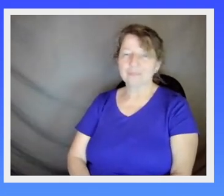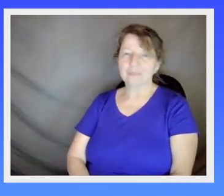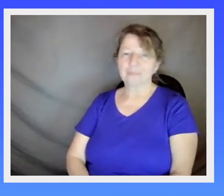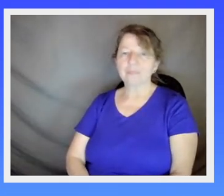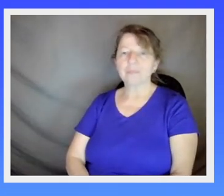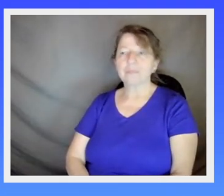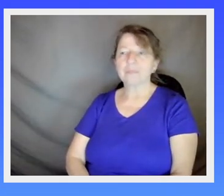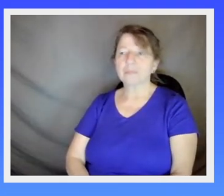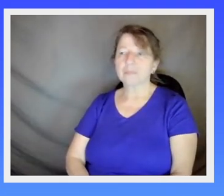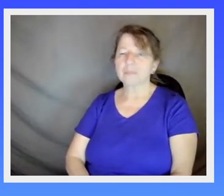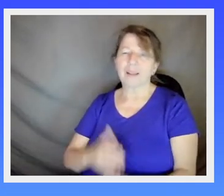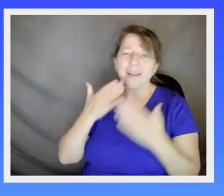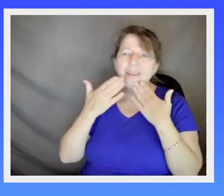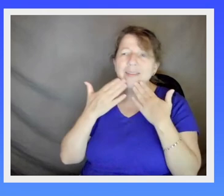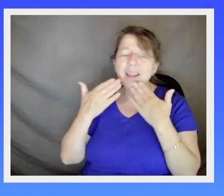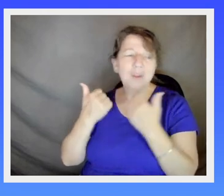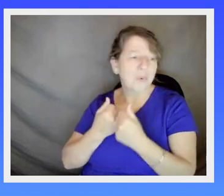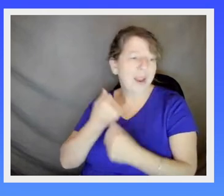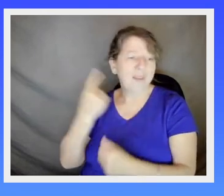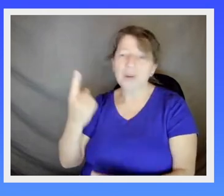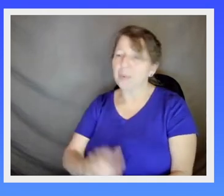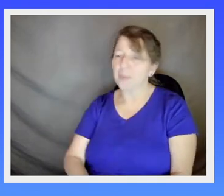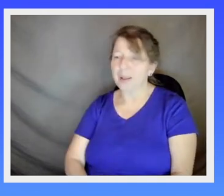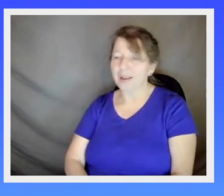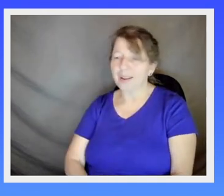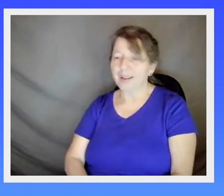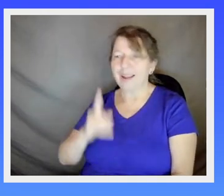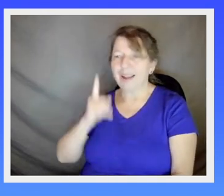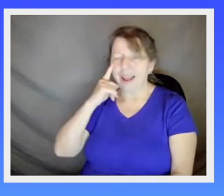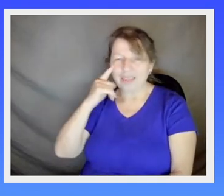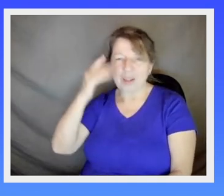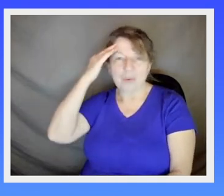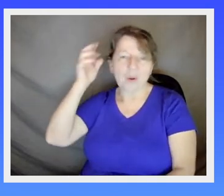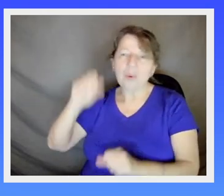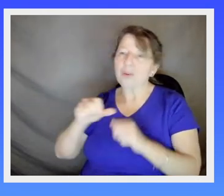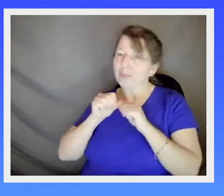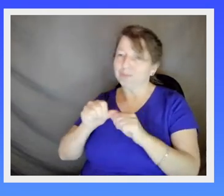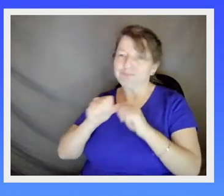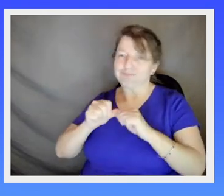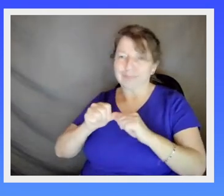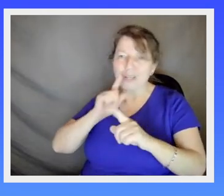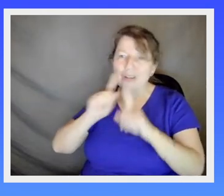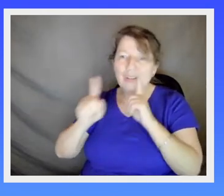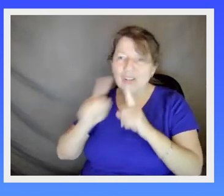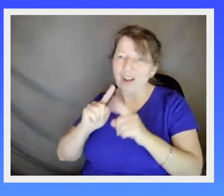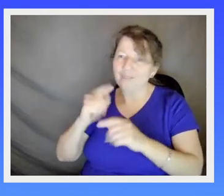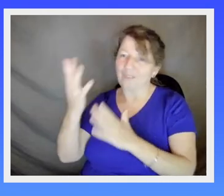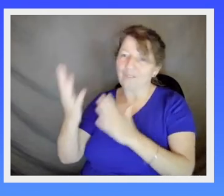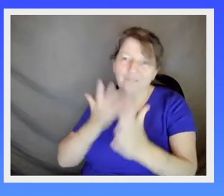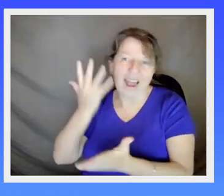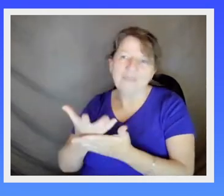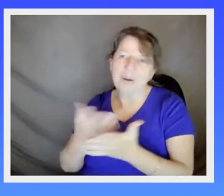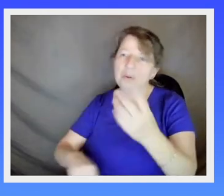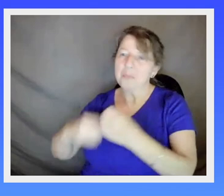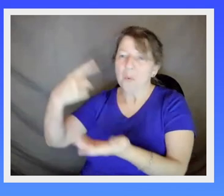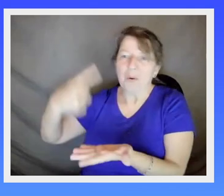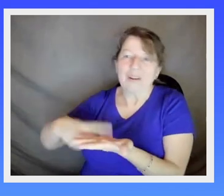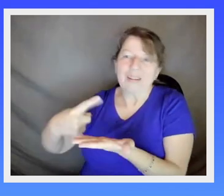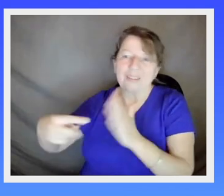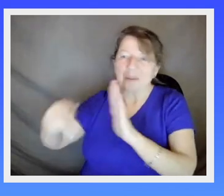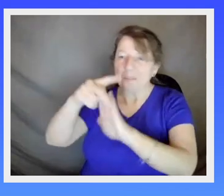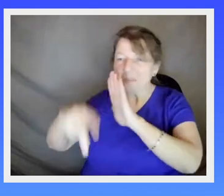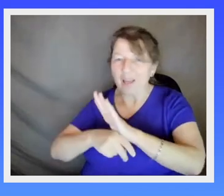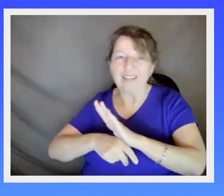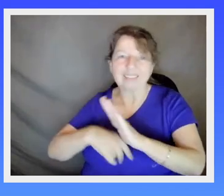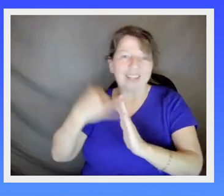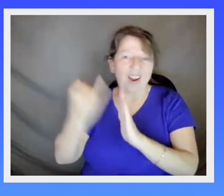Thank you, everyone. I think it's sort of known that we could have been here for another, 5 hours or so discussing policy around arts and culture, but I'm